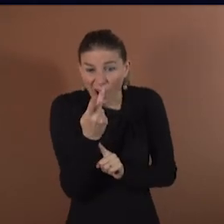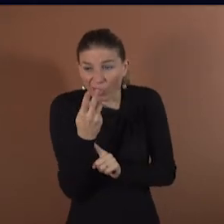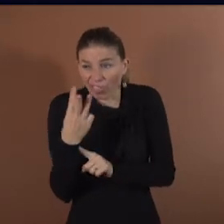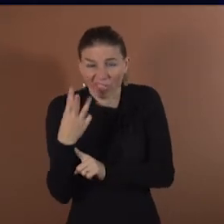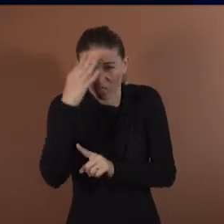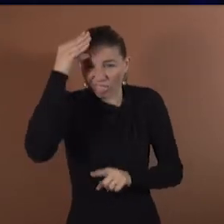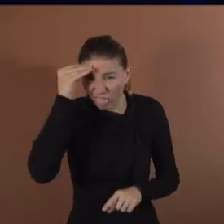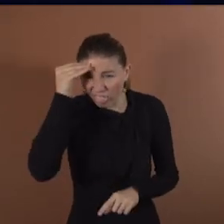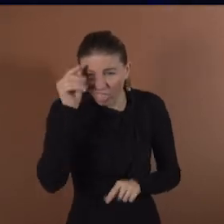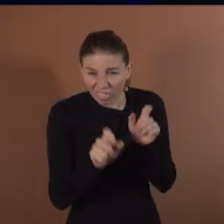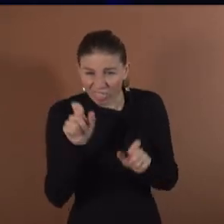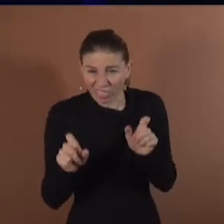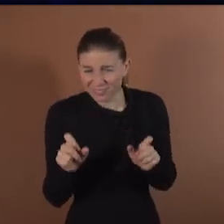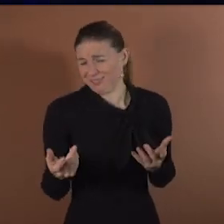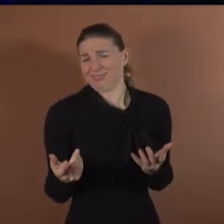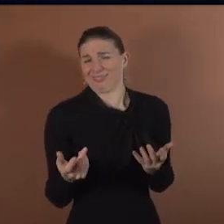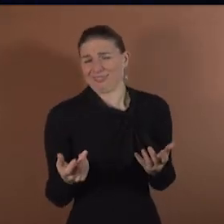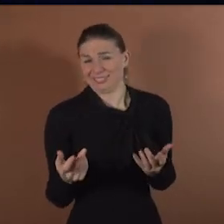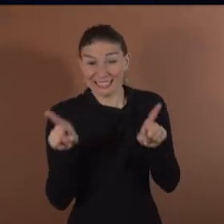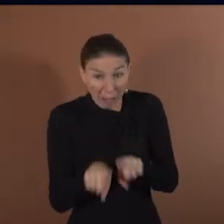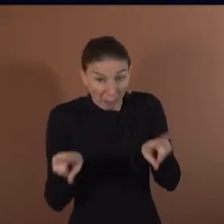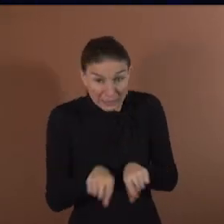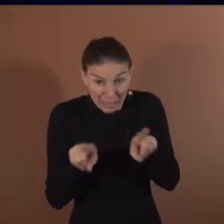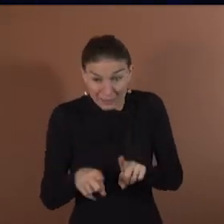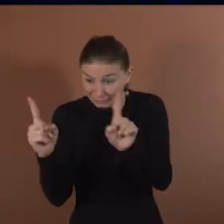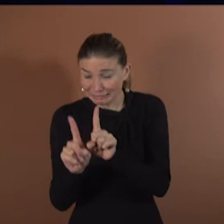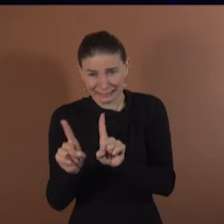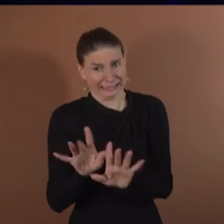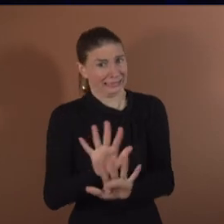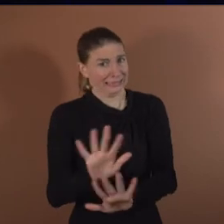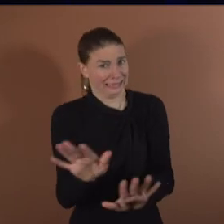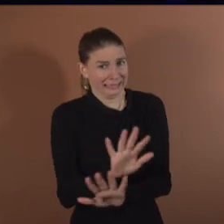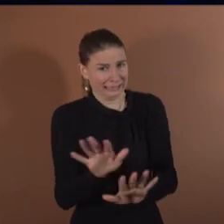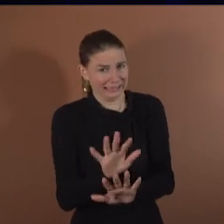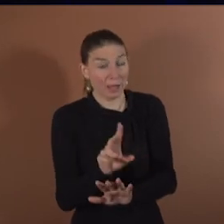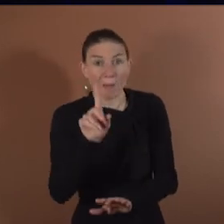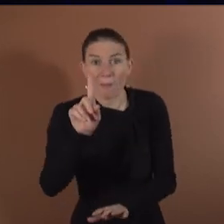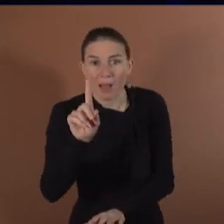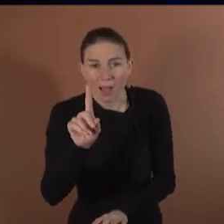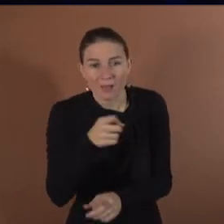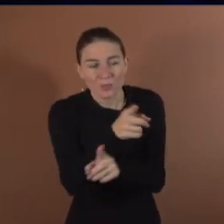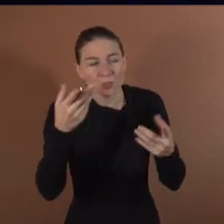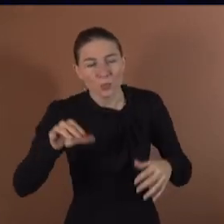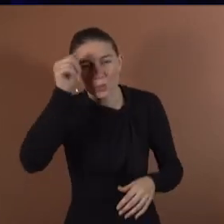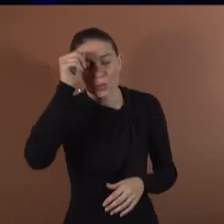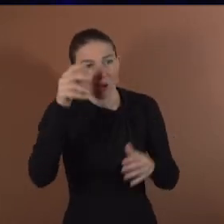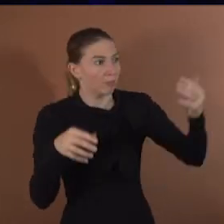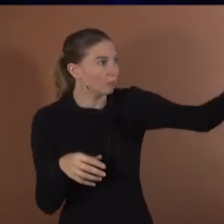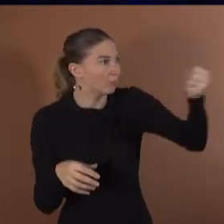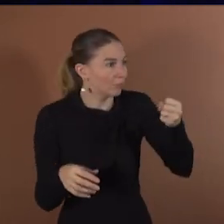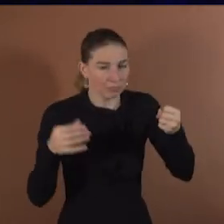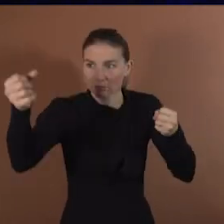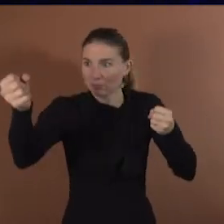And on the other hand, if you do the opposite and you mix stuff up, then you know, as I myself have personally